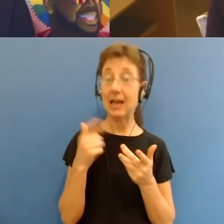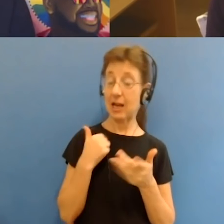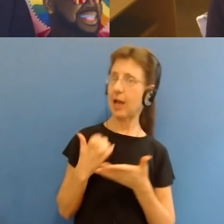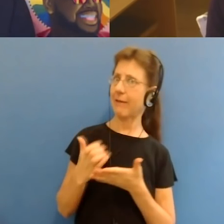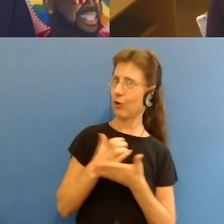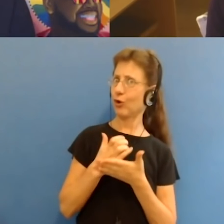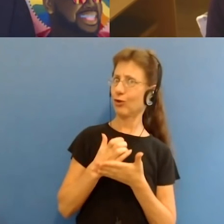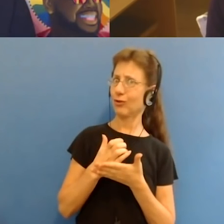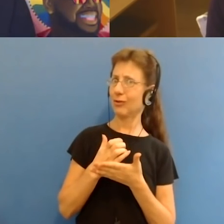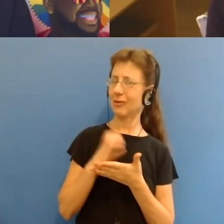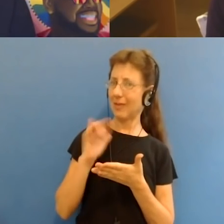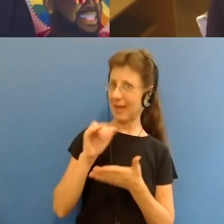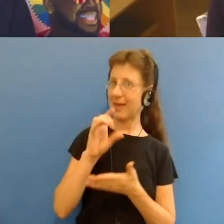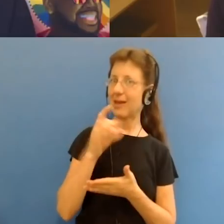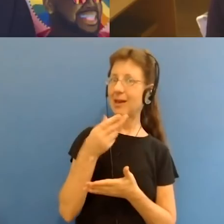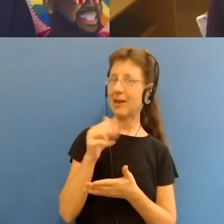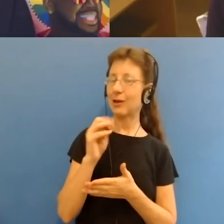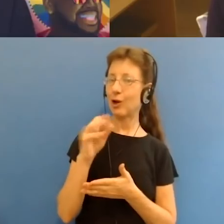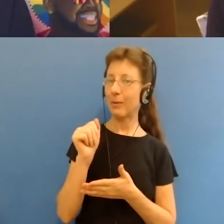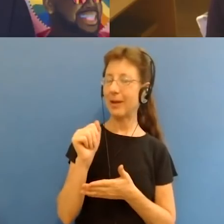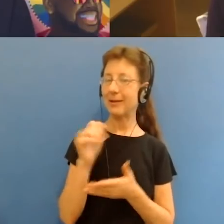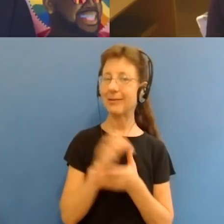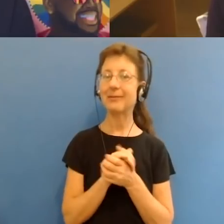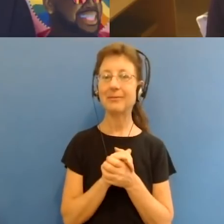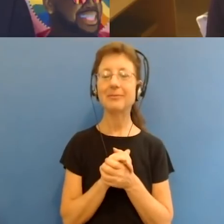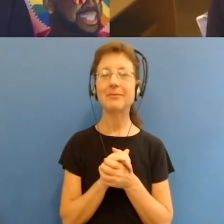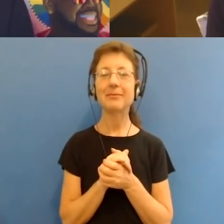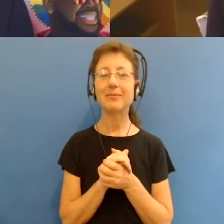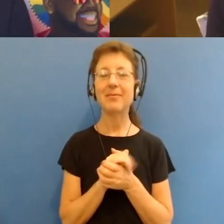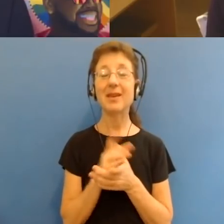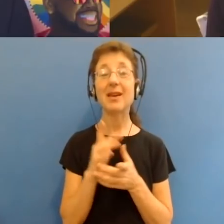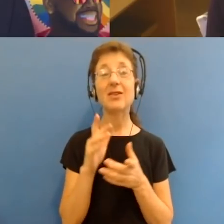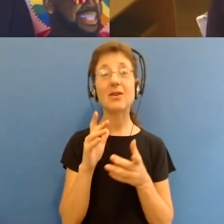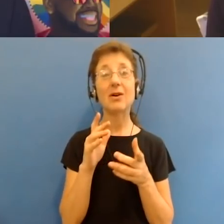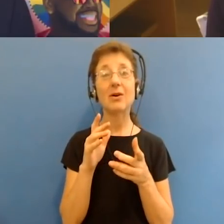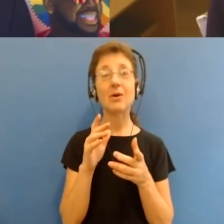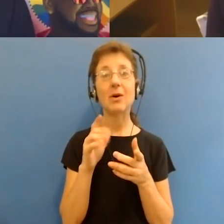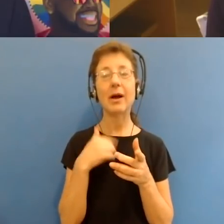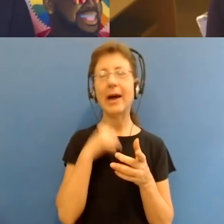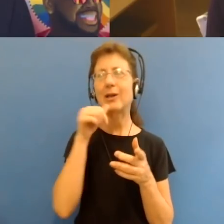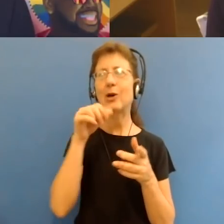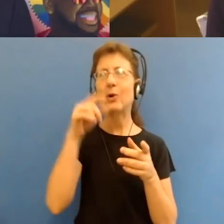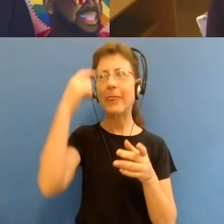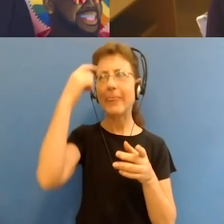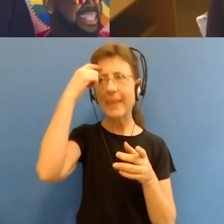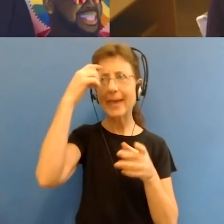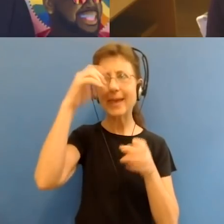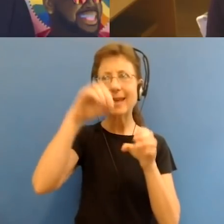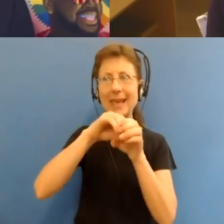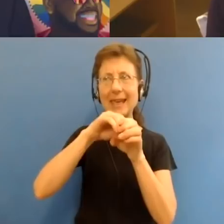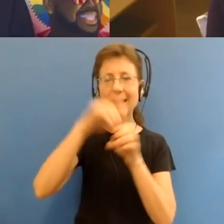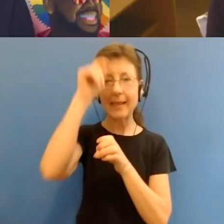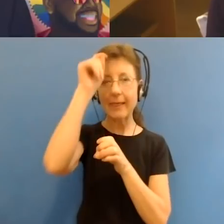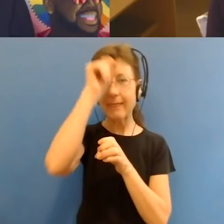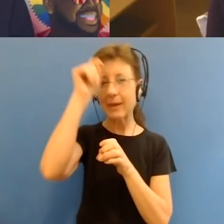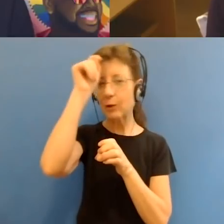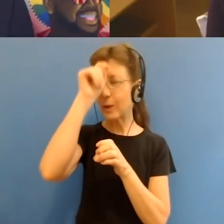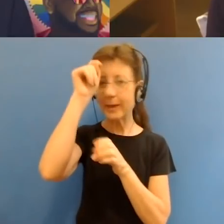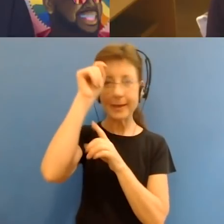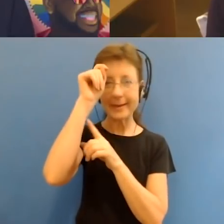So like for me, it's like, I don't think in theories, I just think